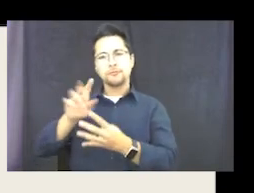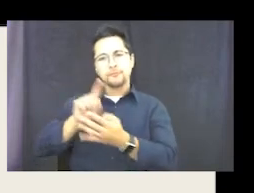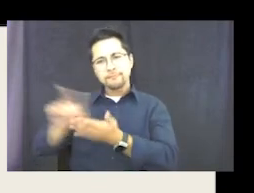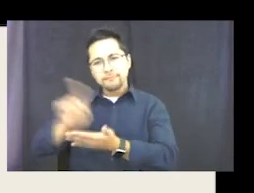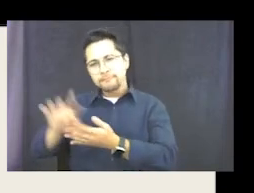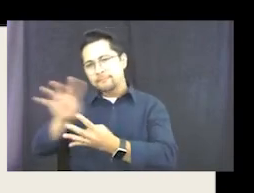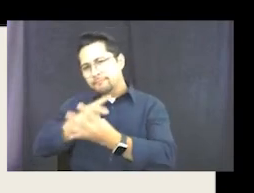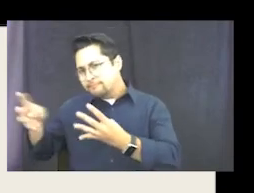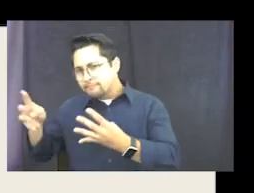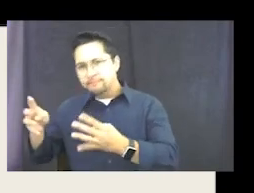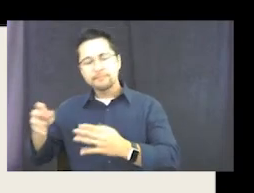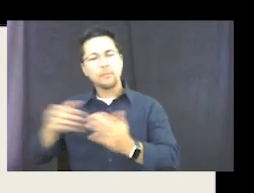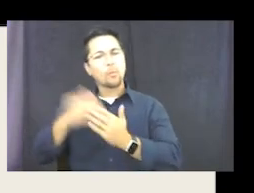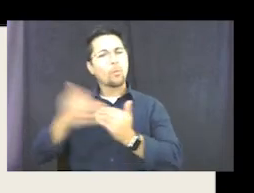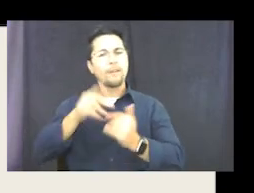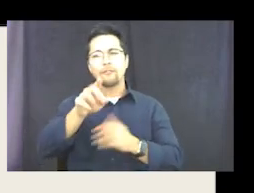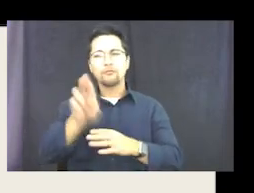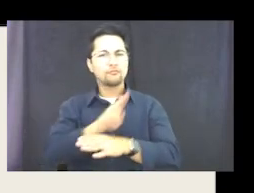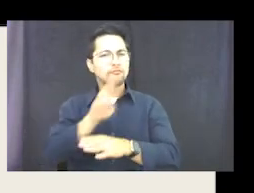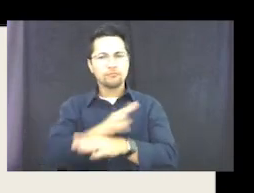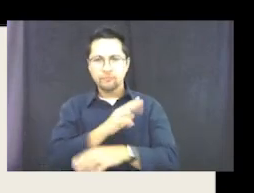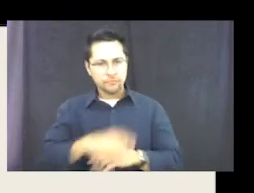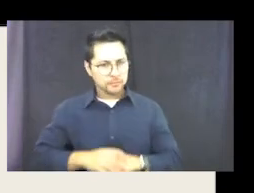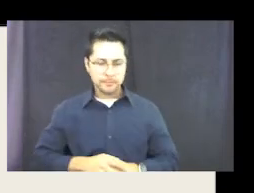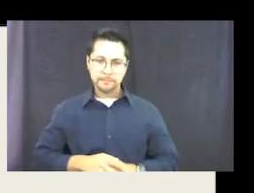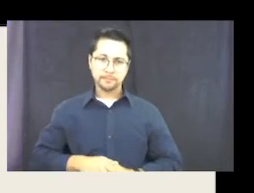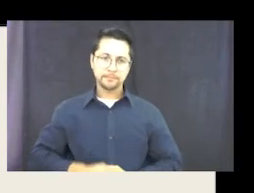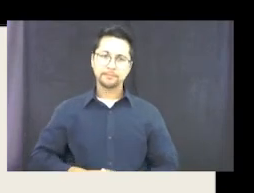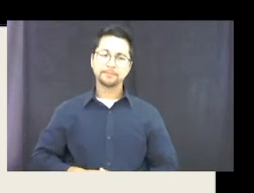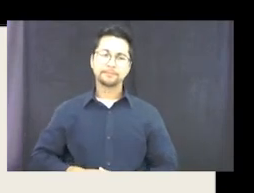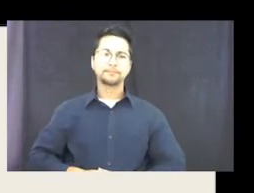calendar, or whatever you might use daily.